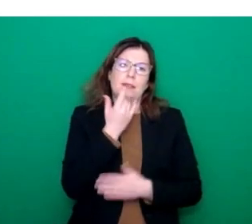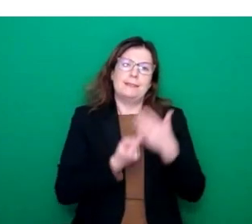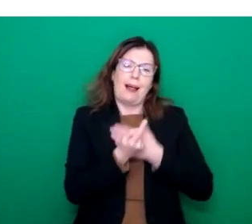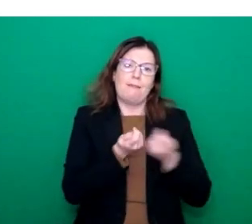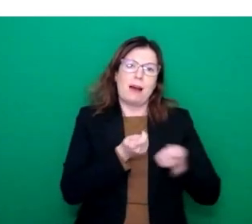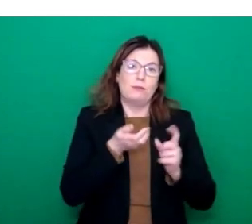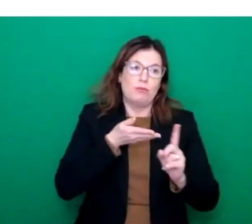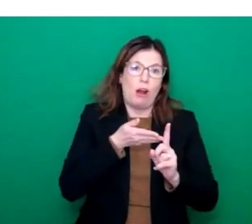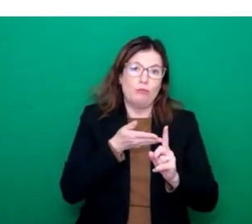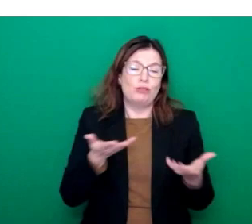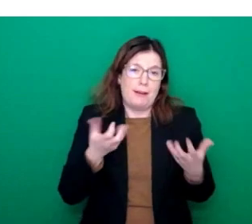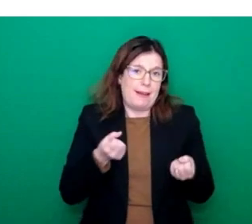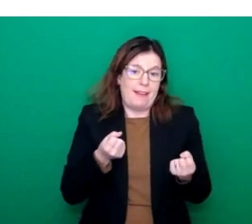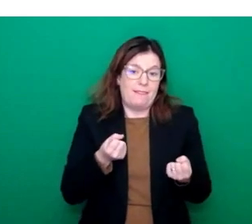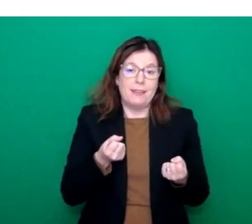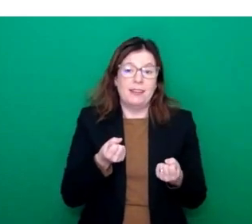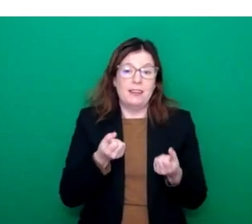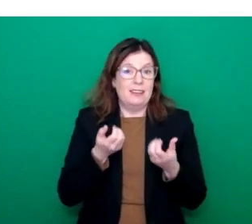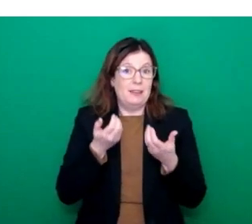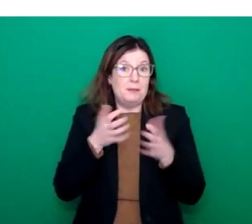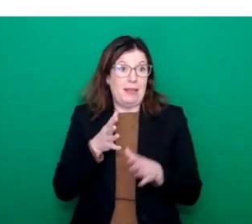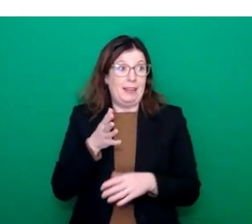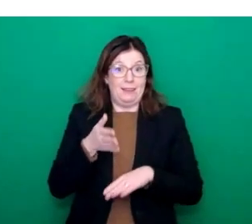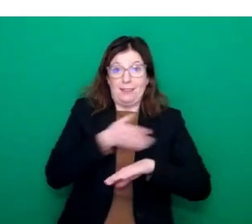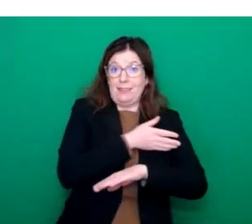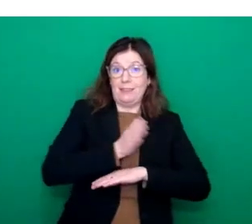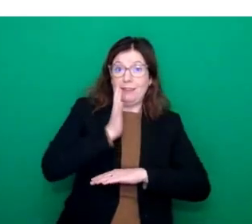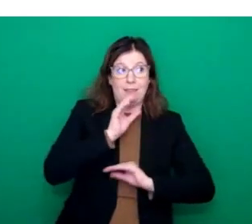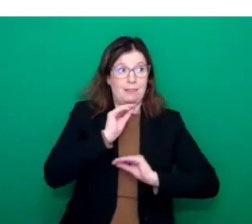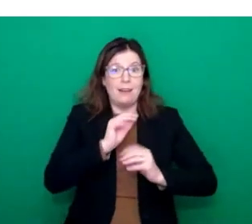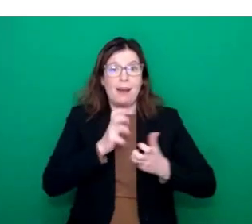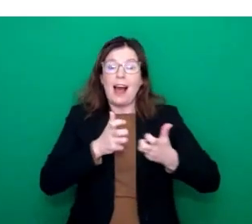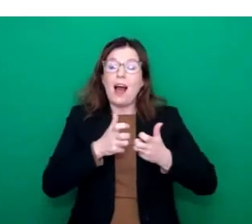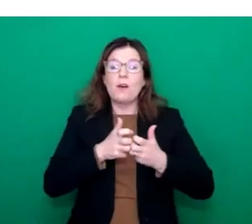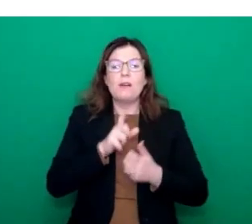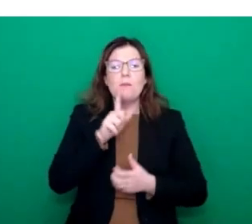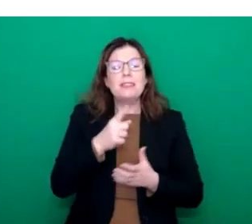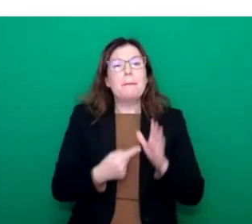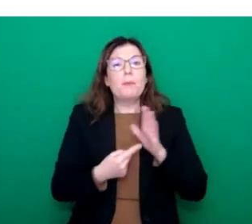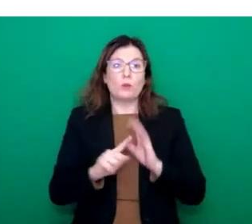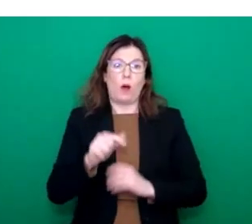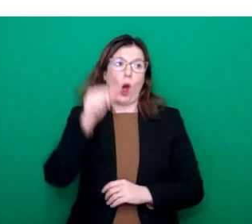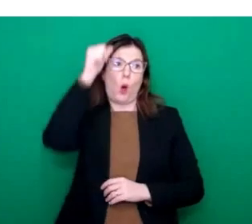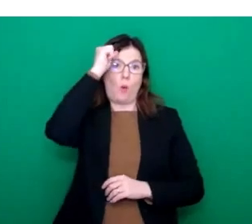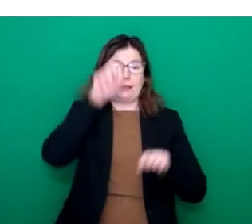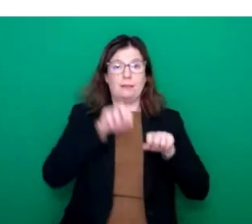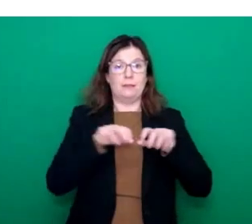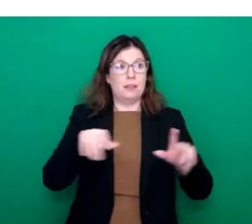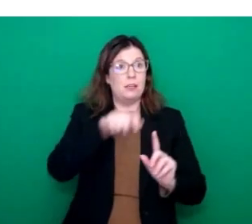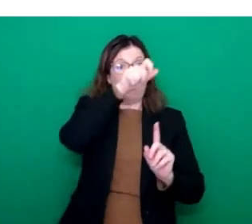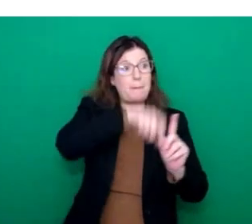some self-management approaches, but it's about increasing awareness and supporting patients to use